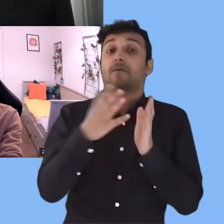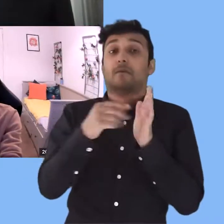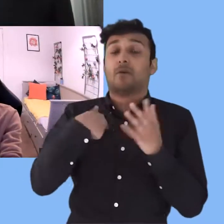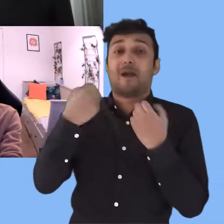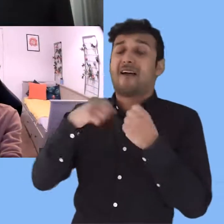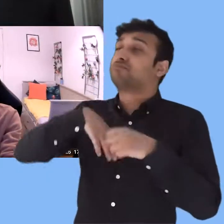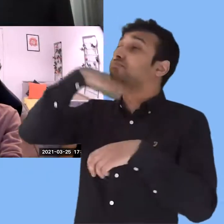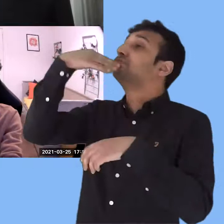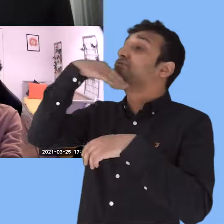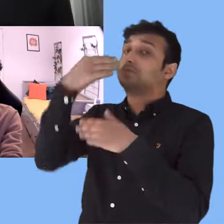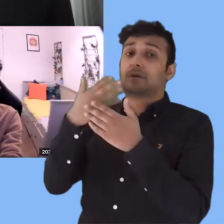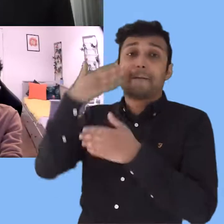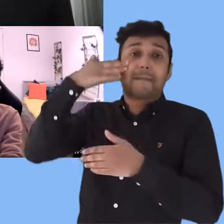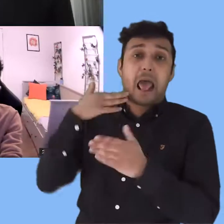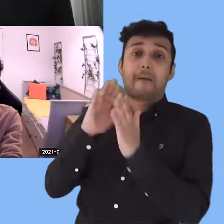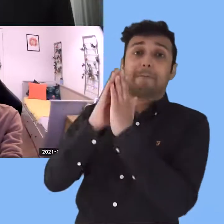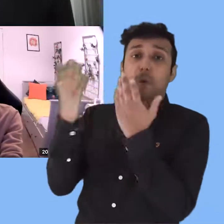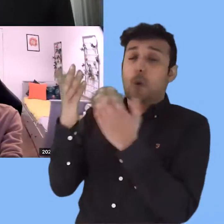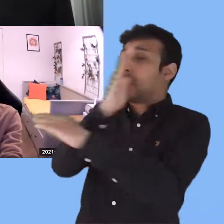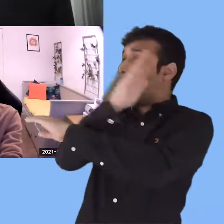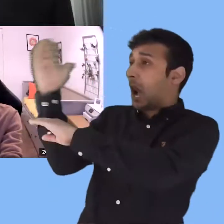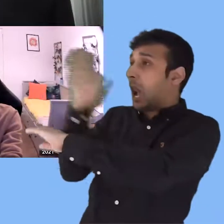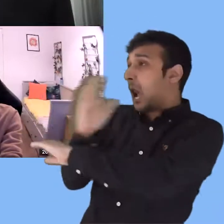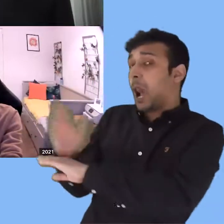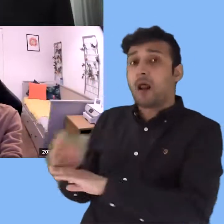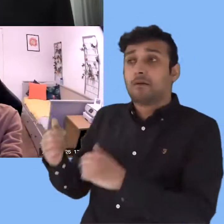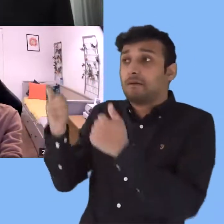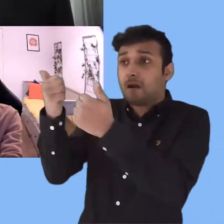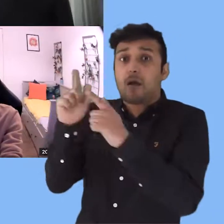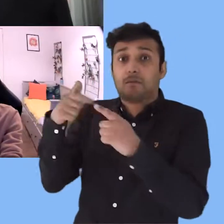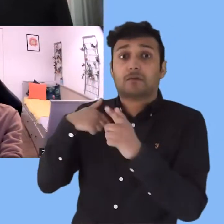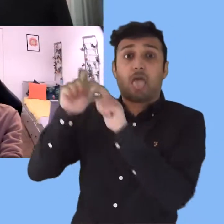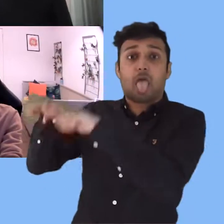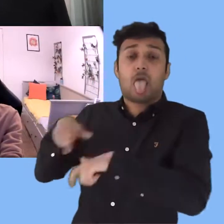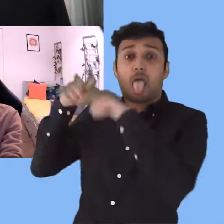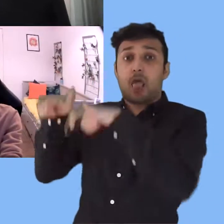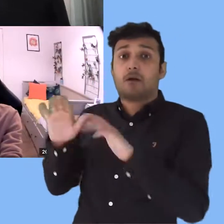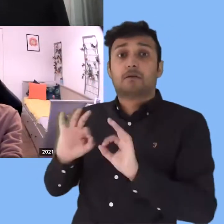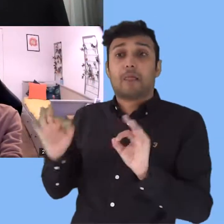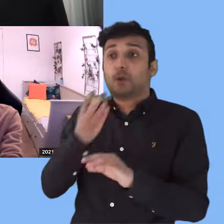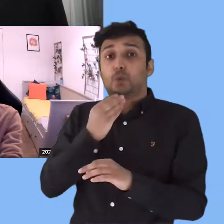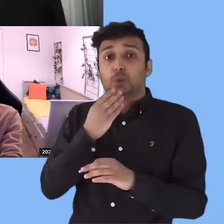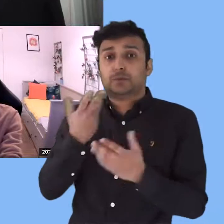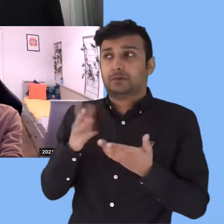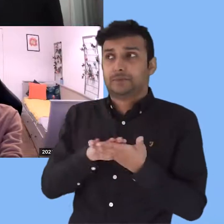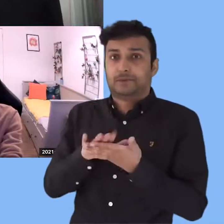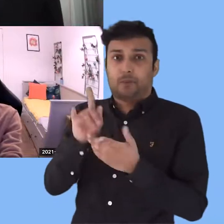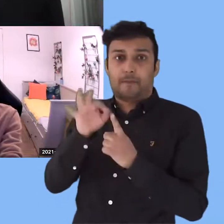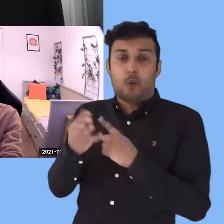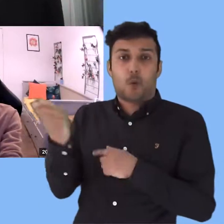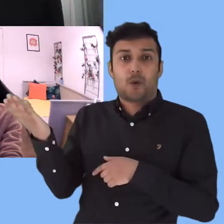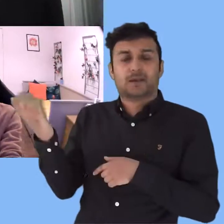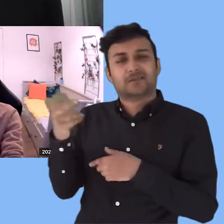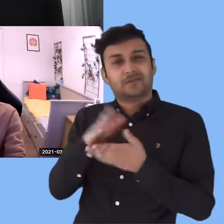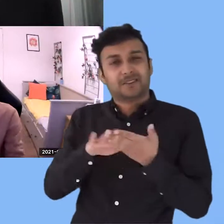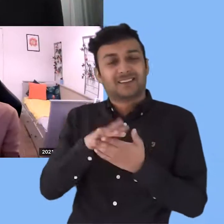they're pointless as far as I'm concerned. So that really goes back to the nature of education, and practitioners need to be doing their own learning before they're engaging